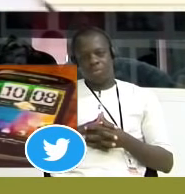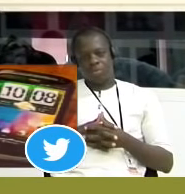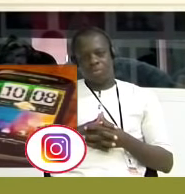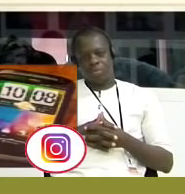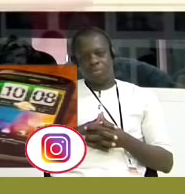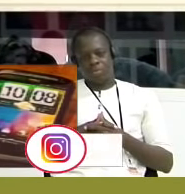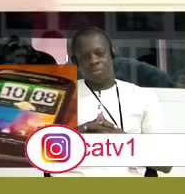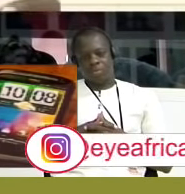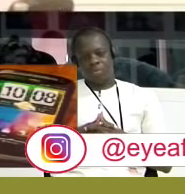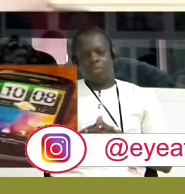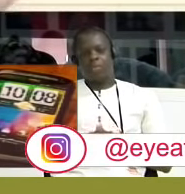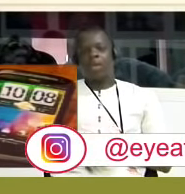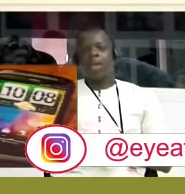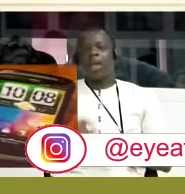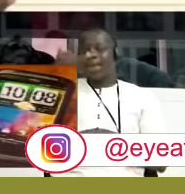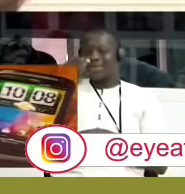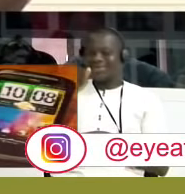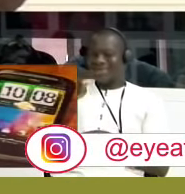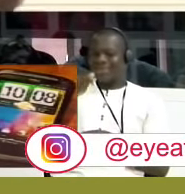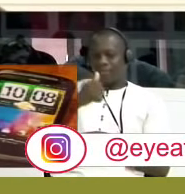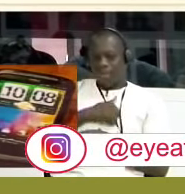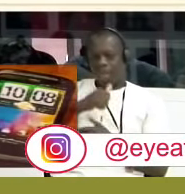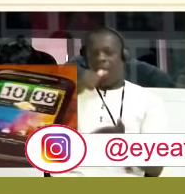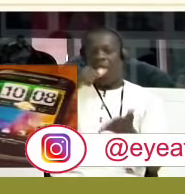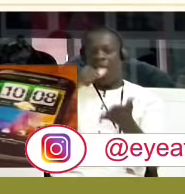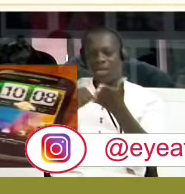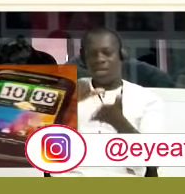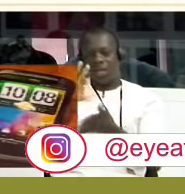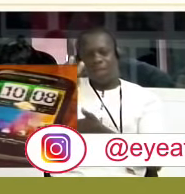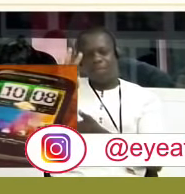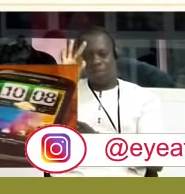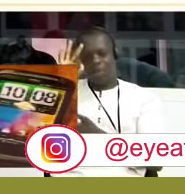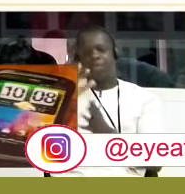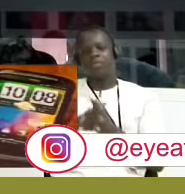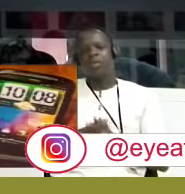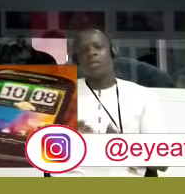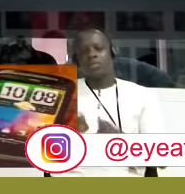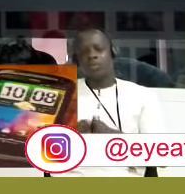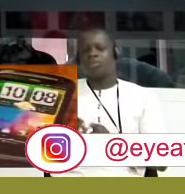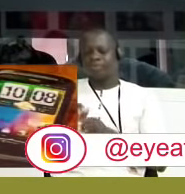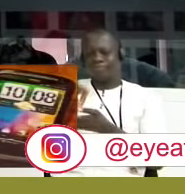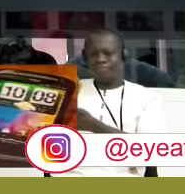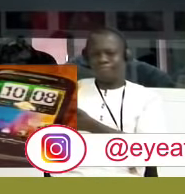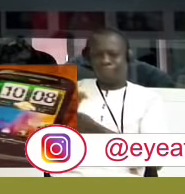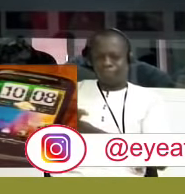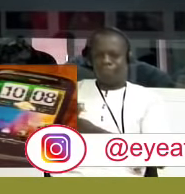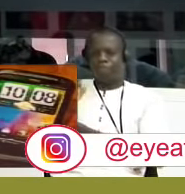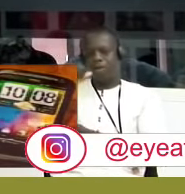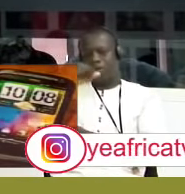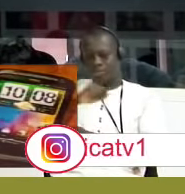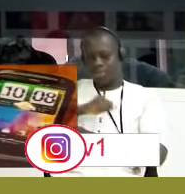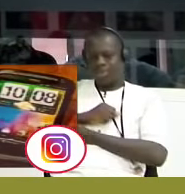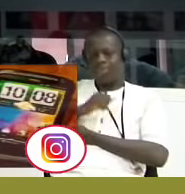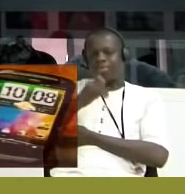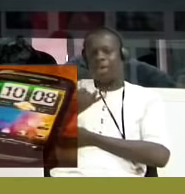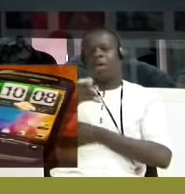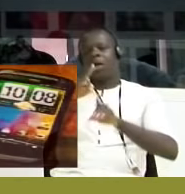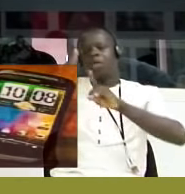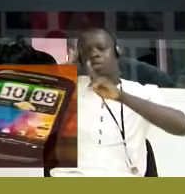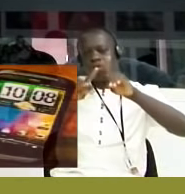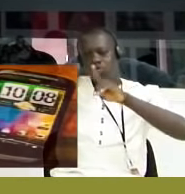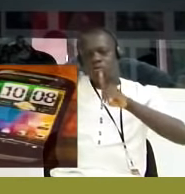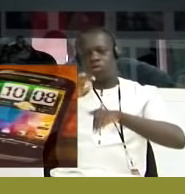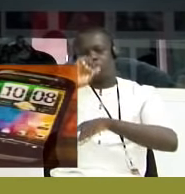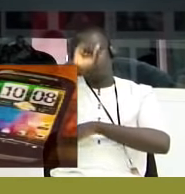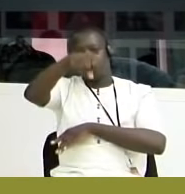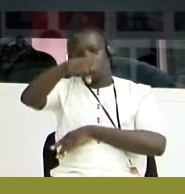Yes, that's my letter of appointment. And perhaps you can hold on to it while we discuss your responsibilities as